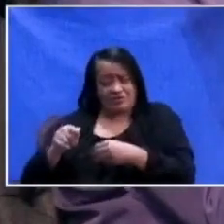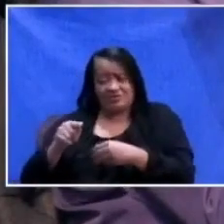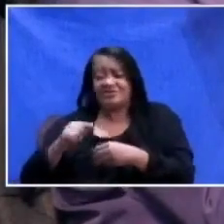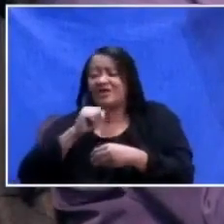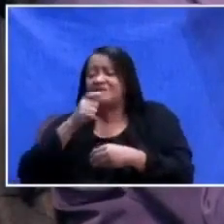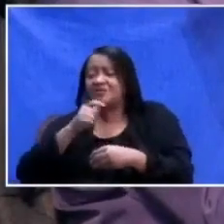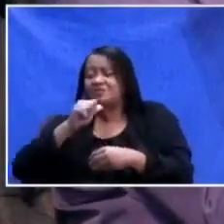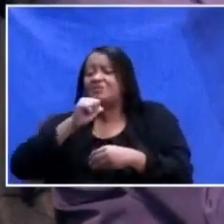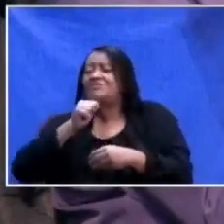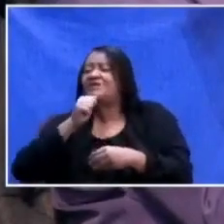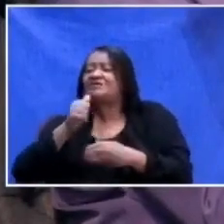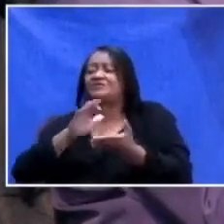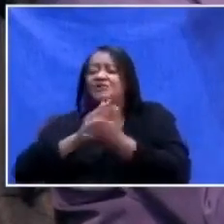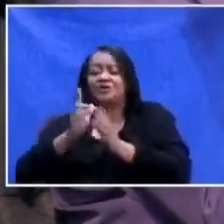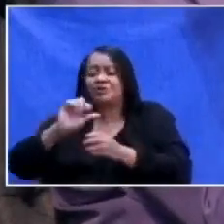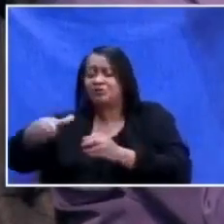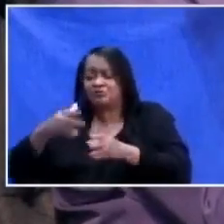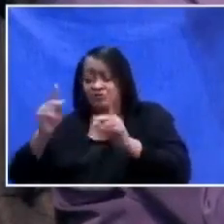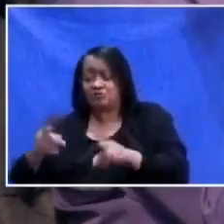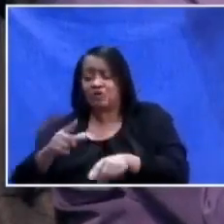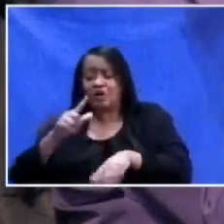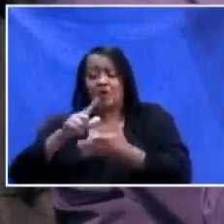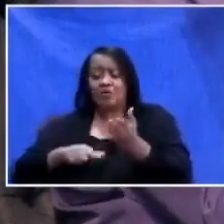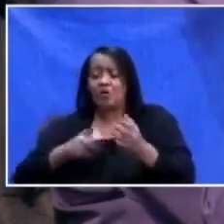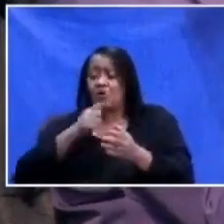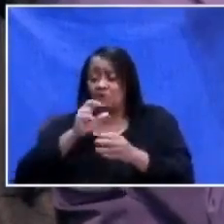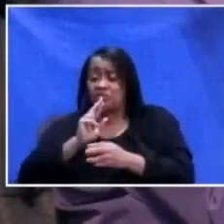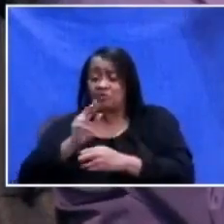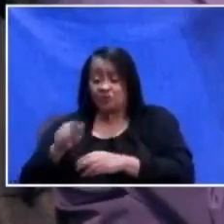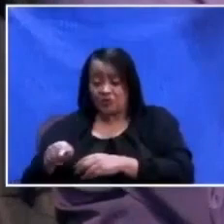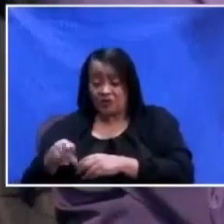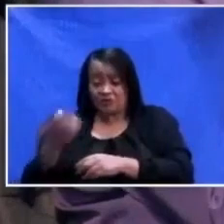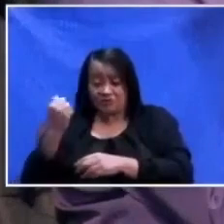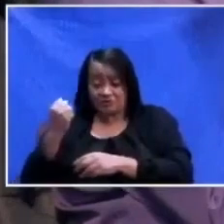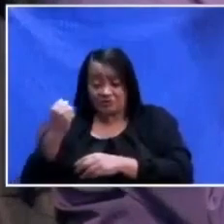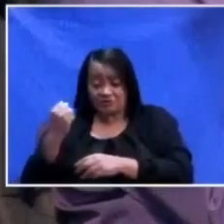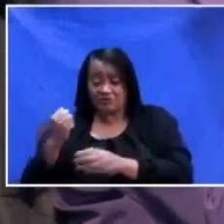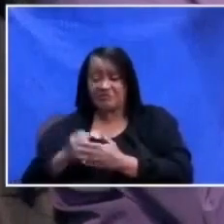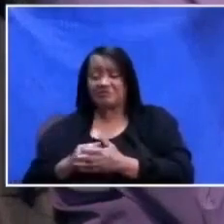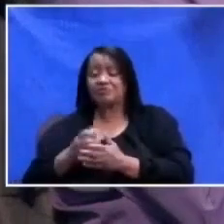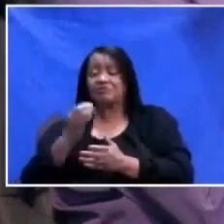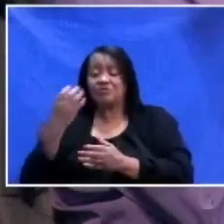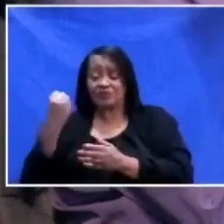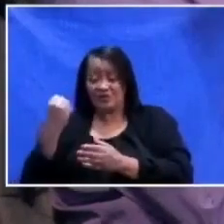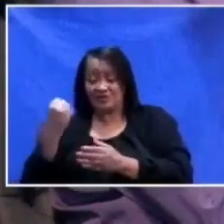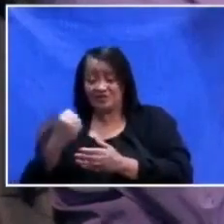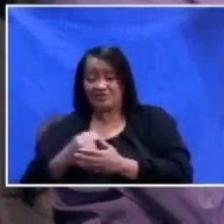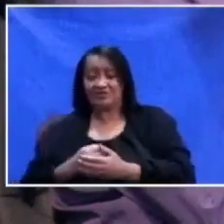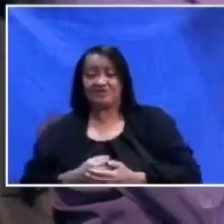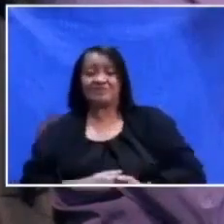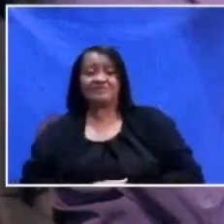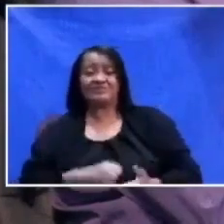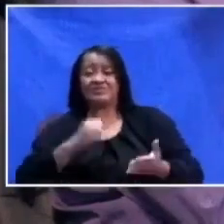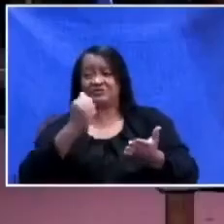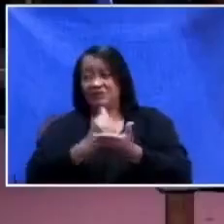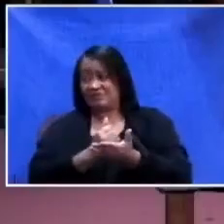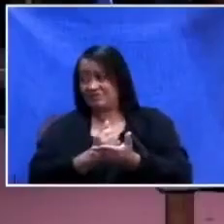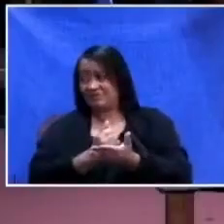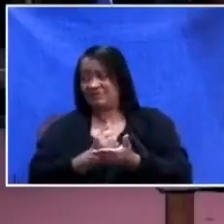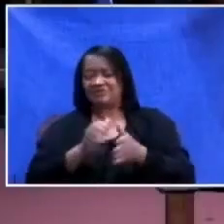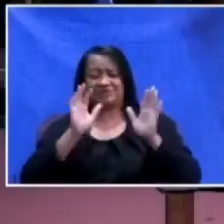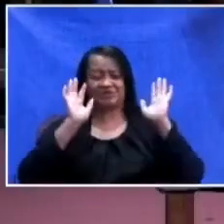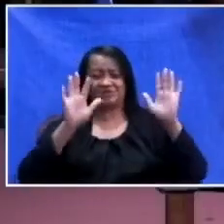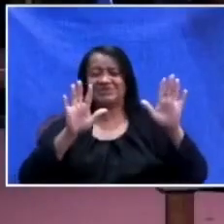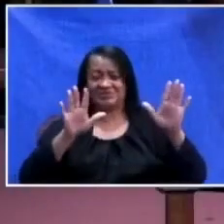else, but who she was and who she is. And so, amen. So